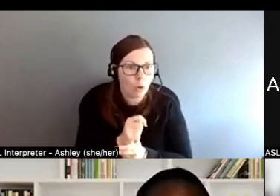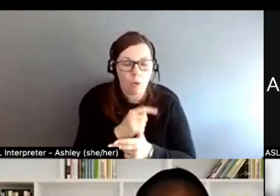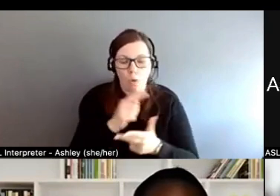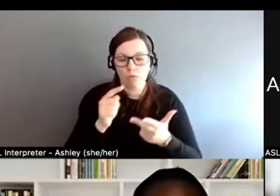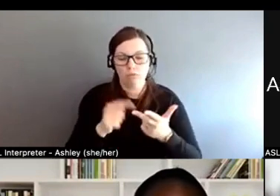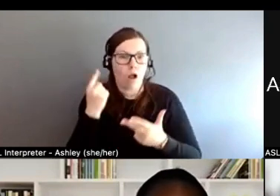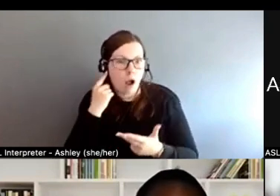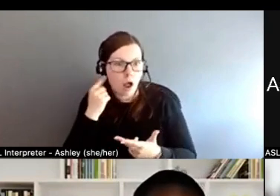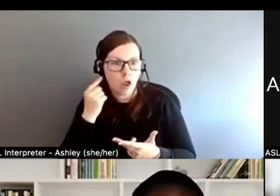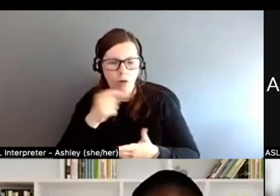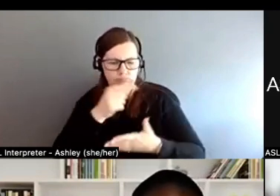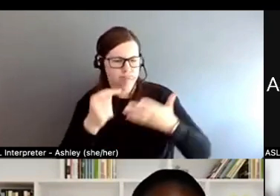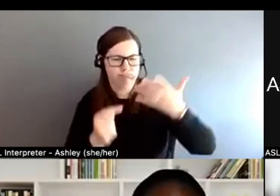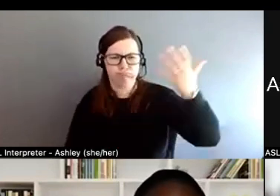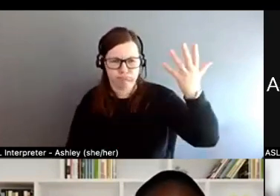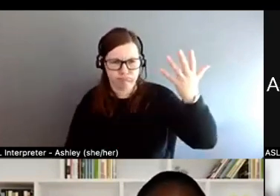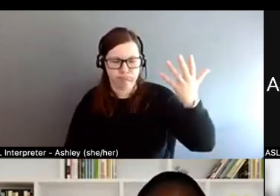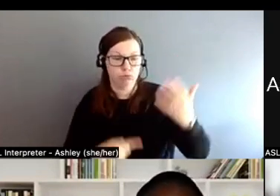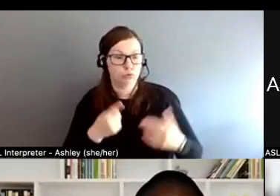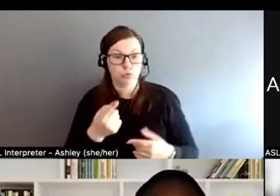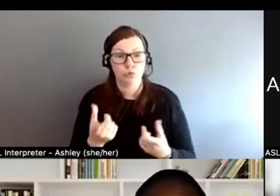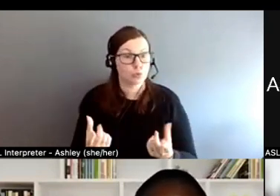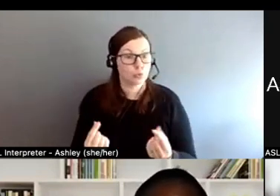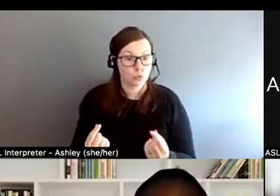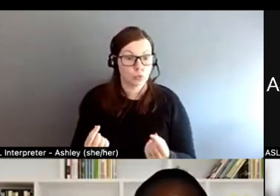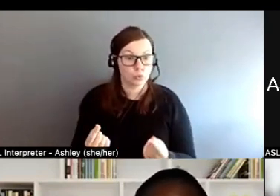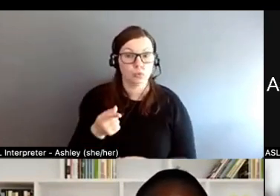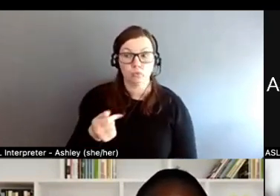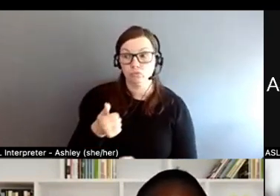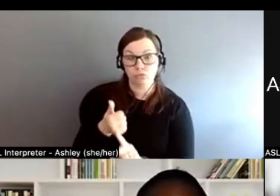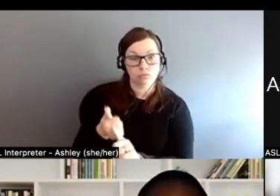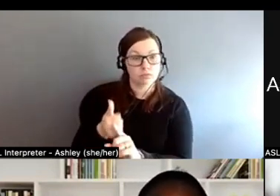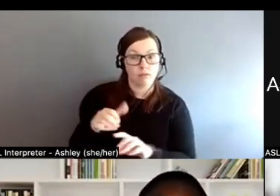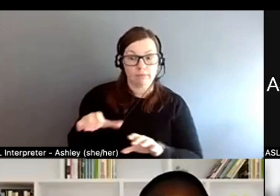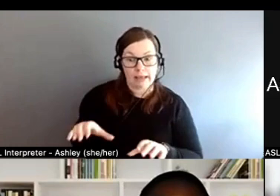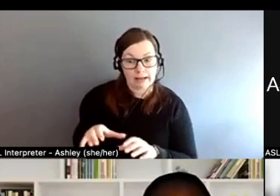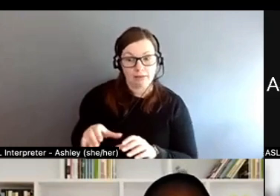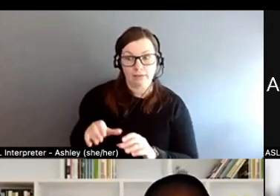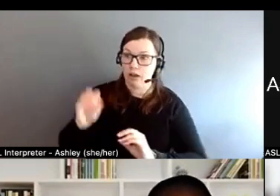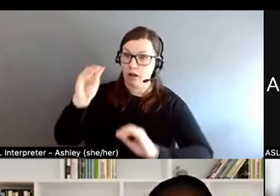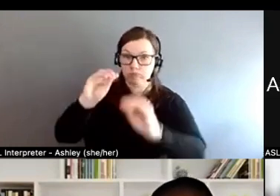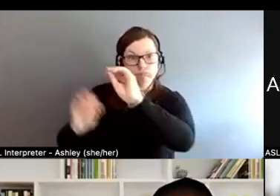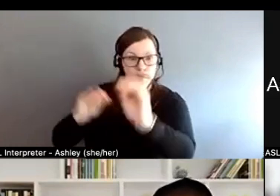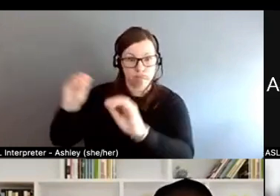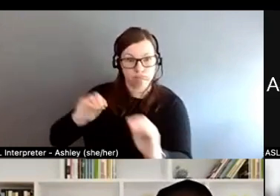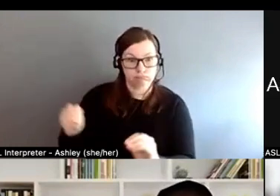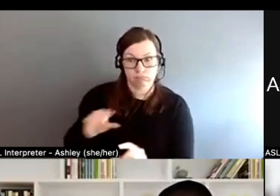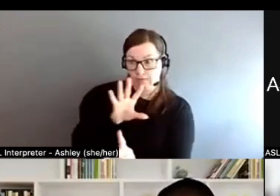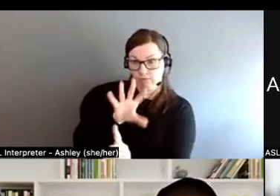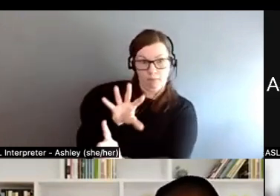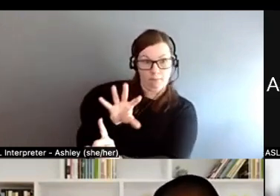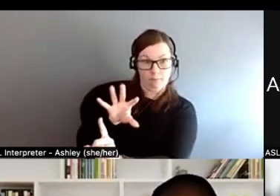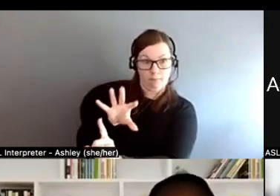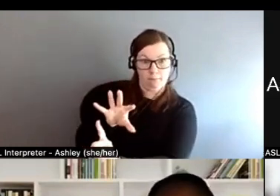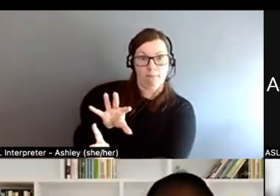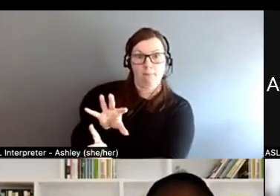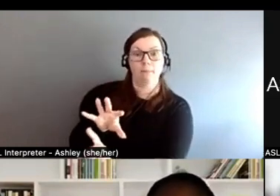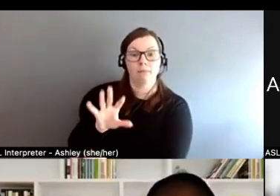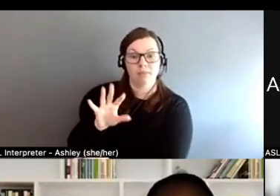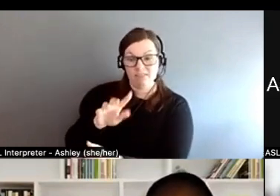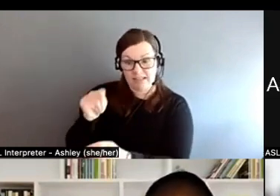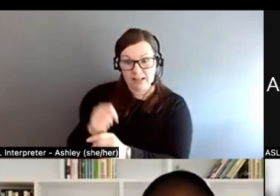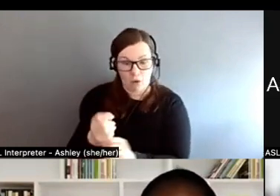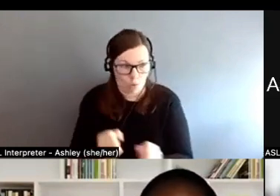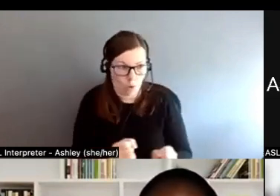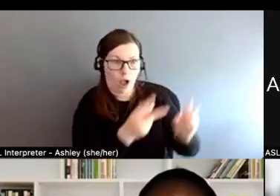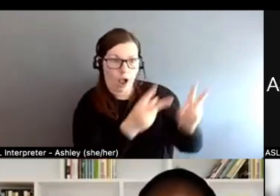record the video of yourself doing the activity and then upload it as a video. right. So